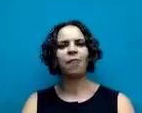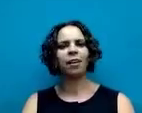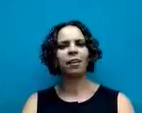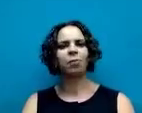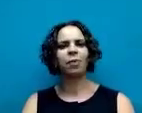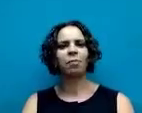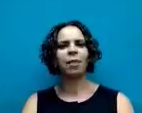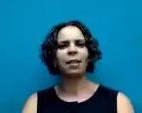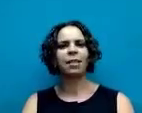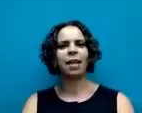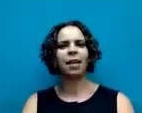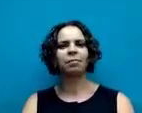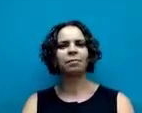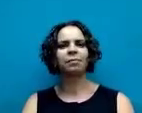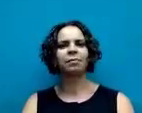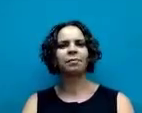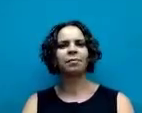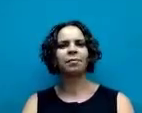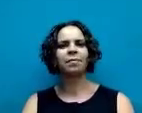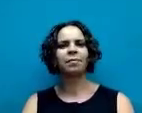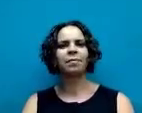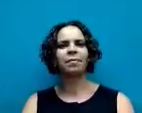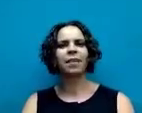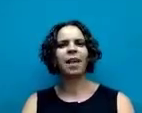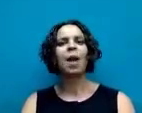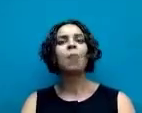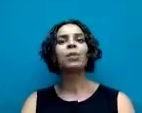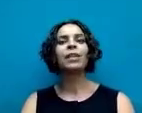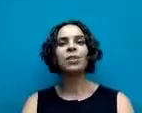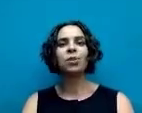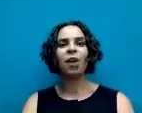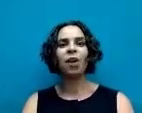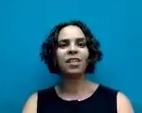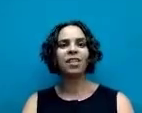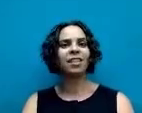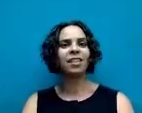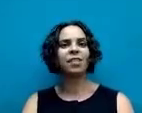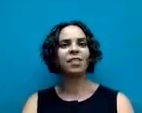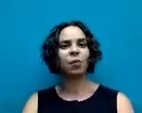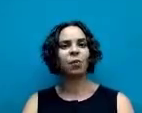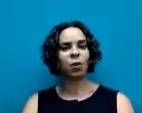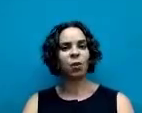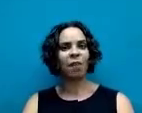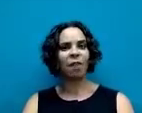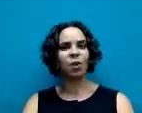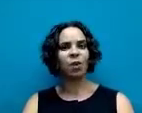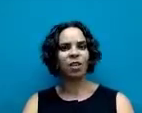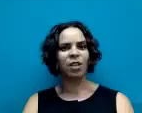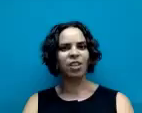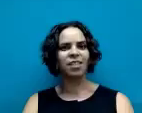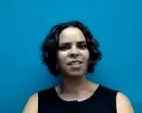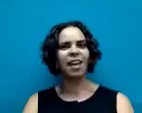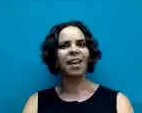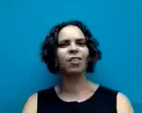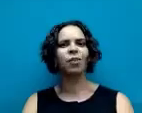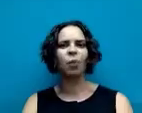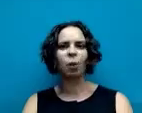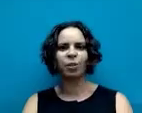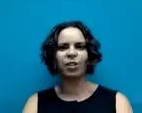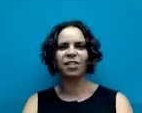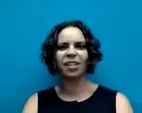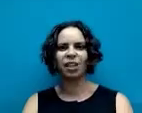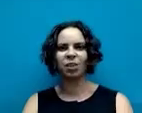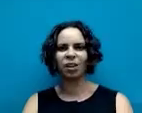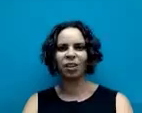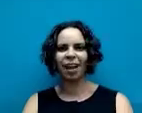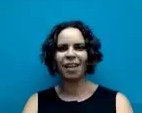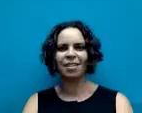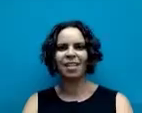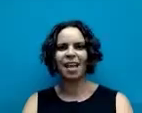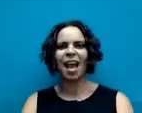and finally remixing. Please do contact us if you have any questions, and I look forward